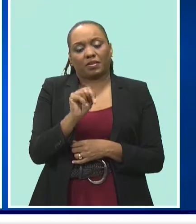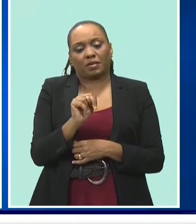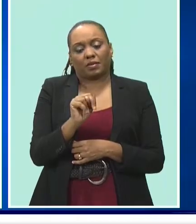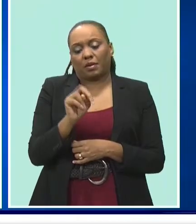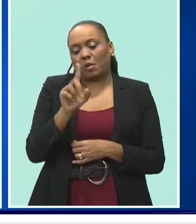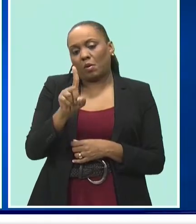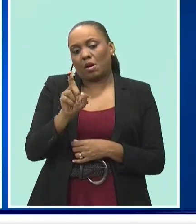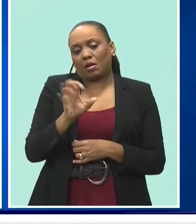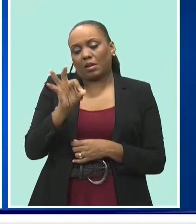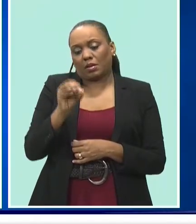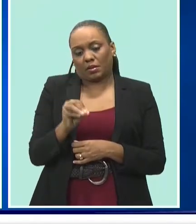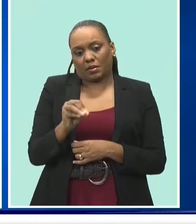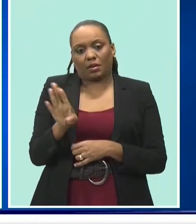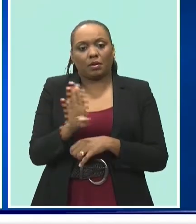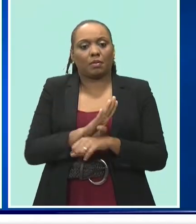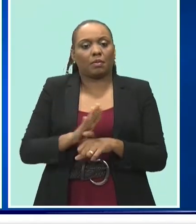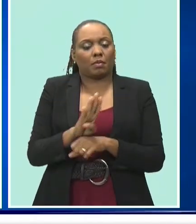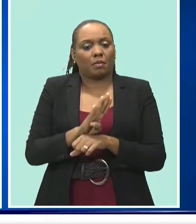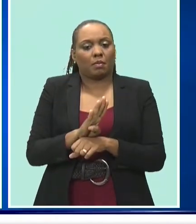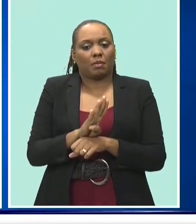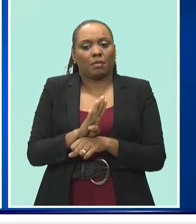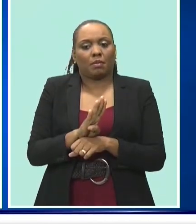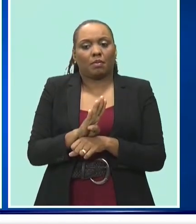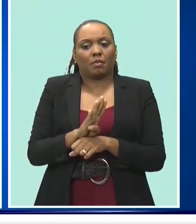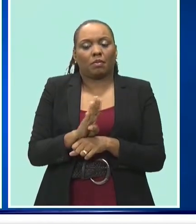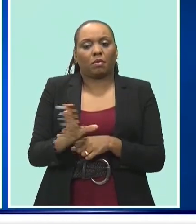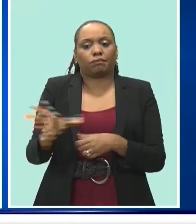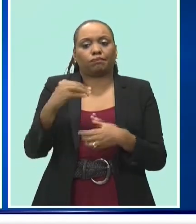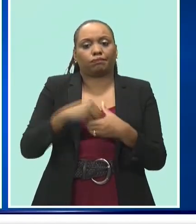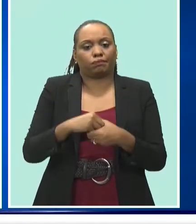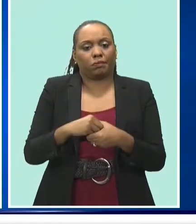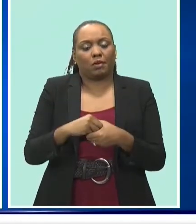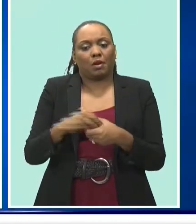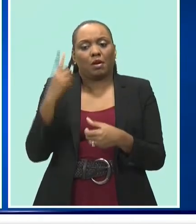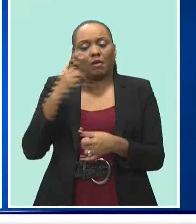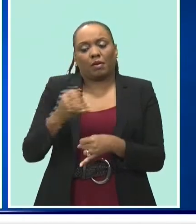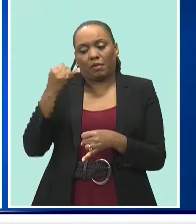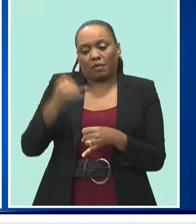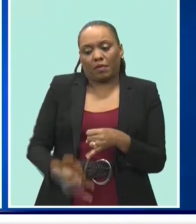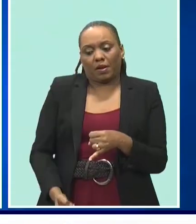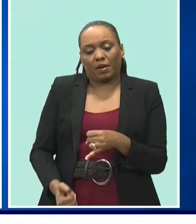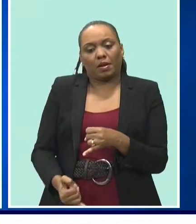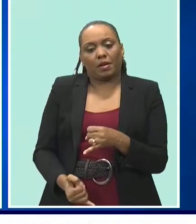significant contribution to the process that led to the final text.